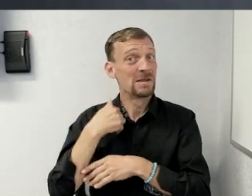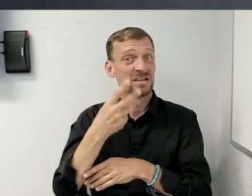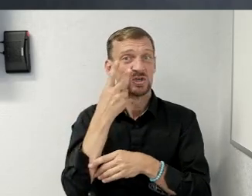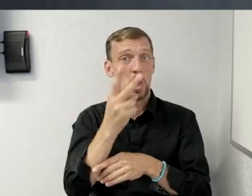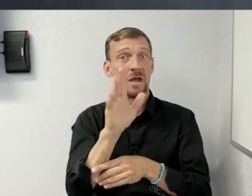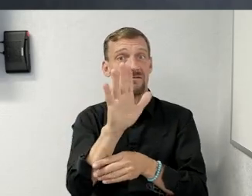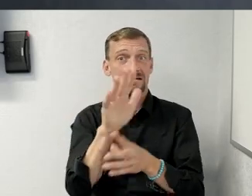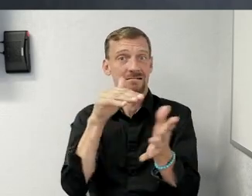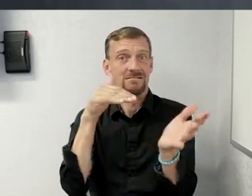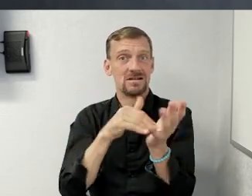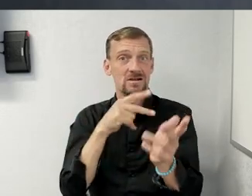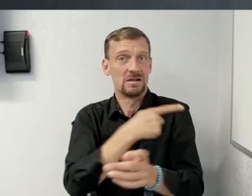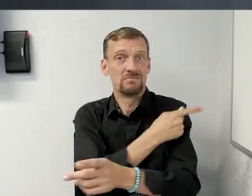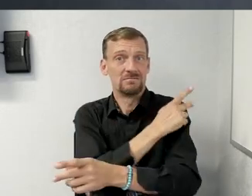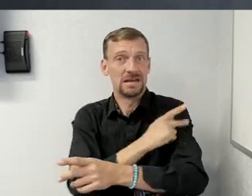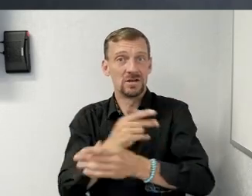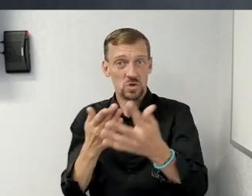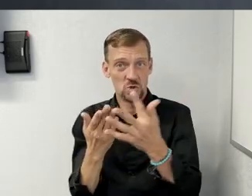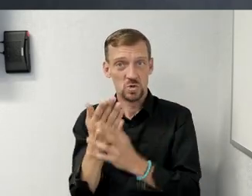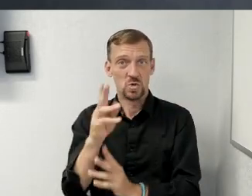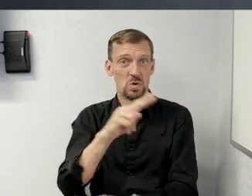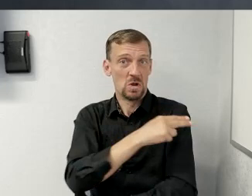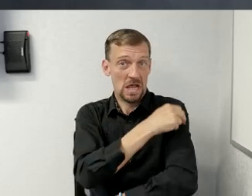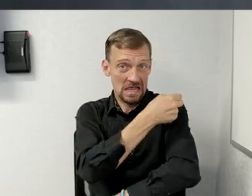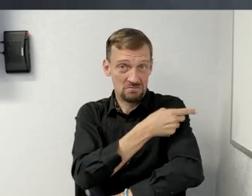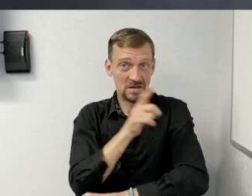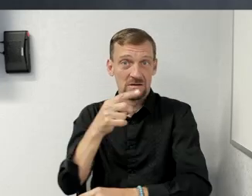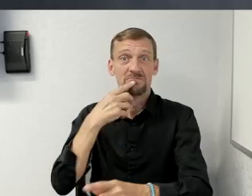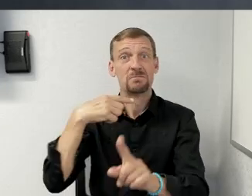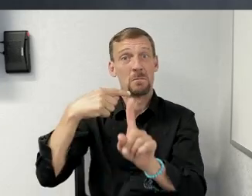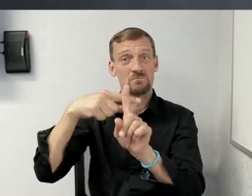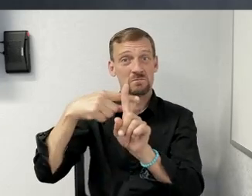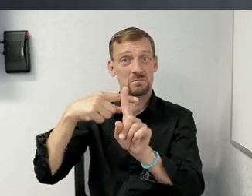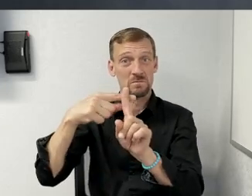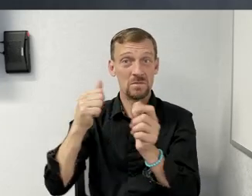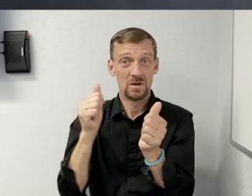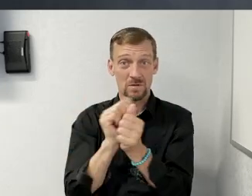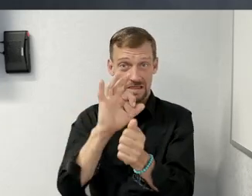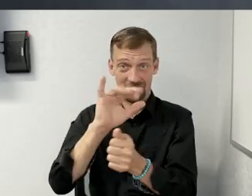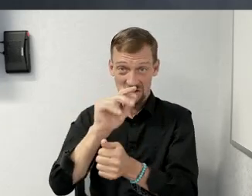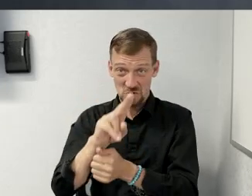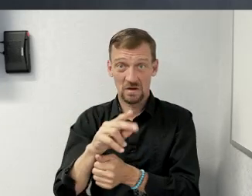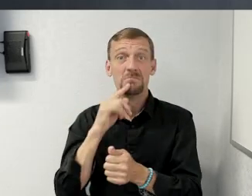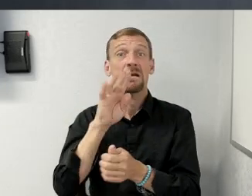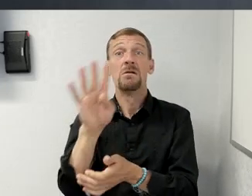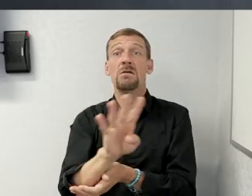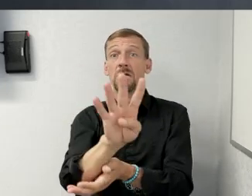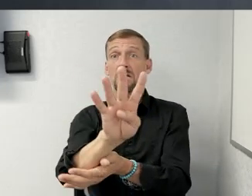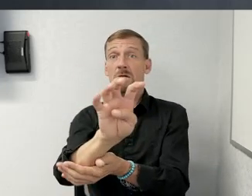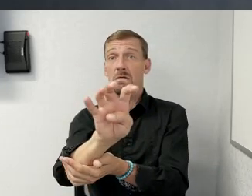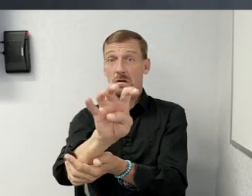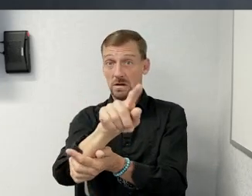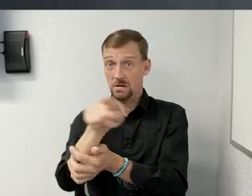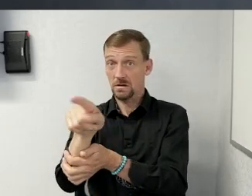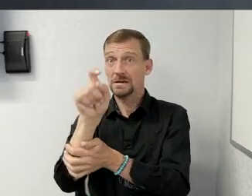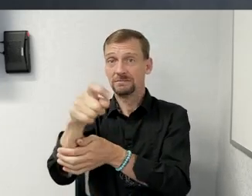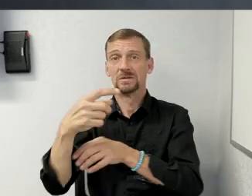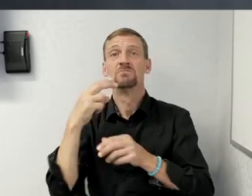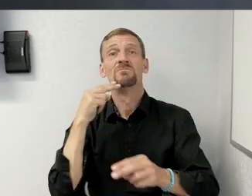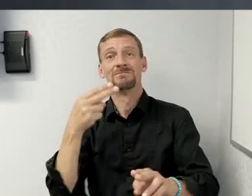5,000 patients that came through Kaweah Delta tested positive. About 400 of them